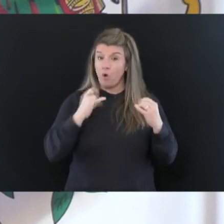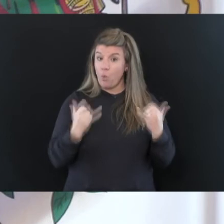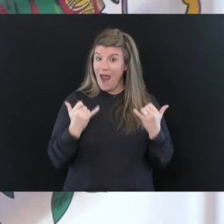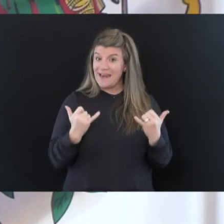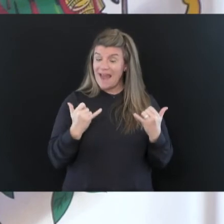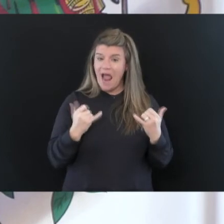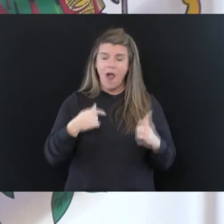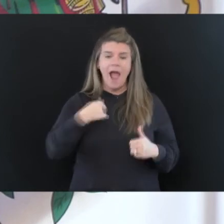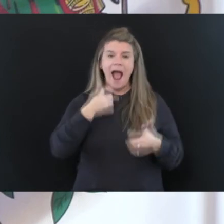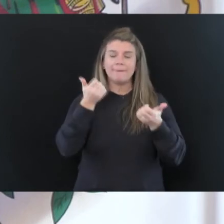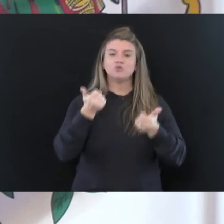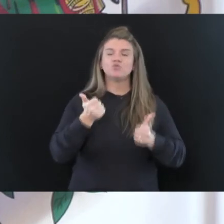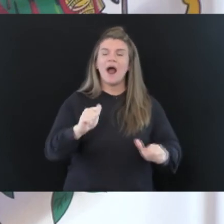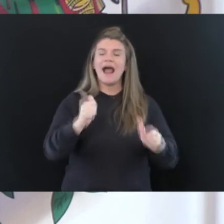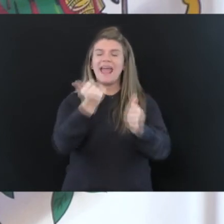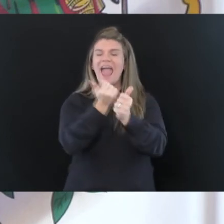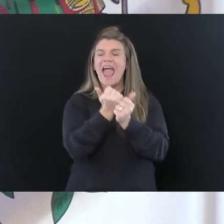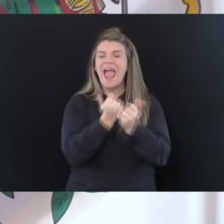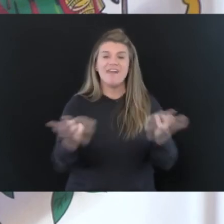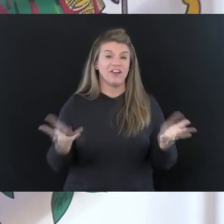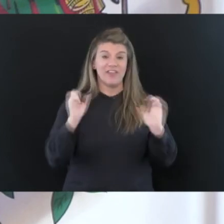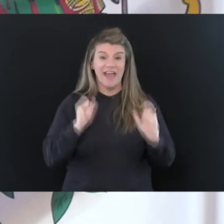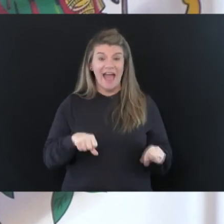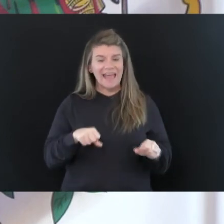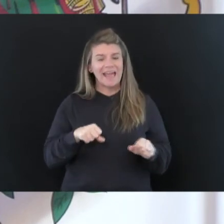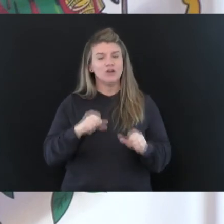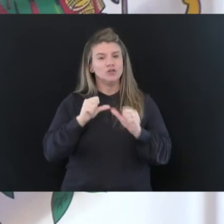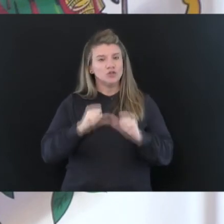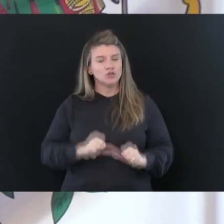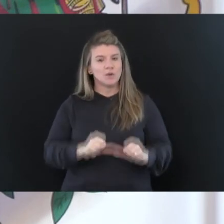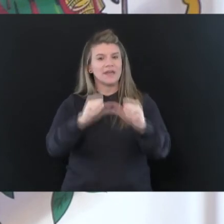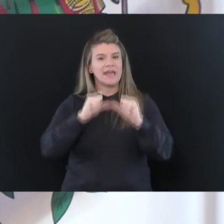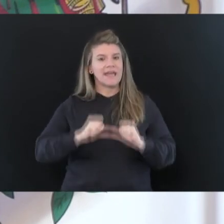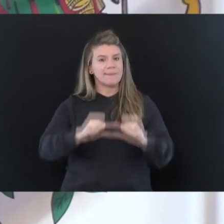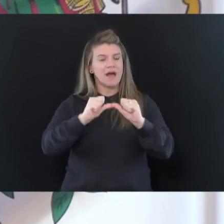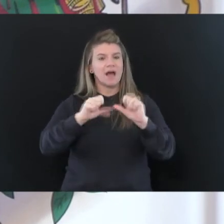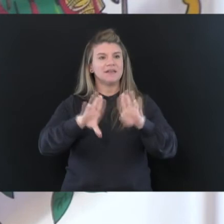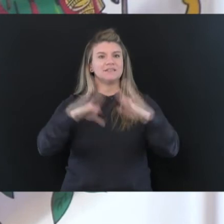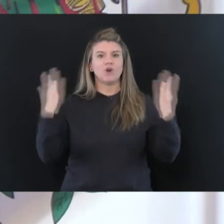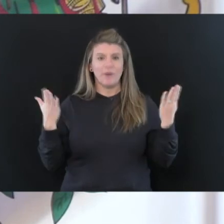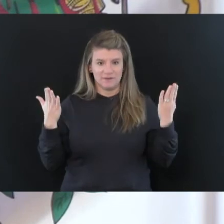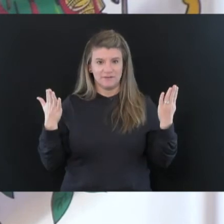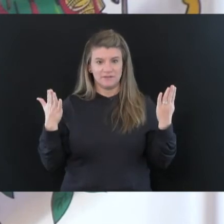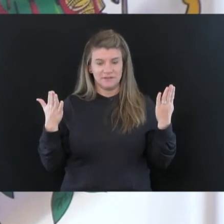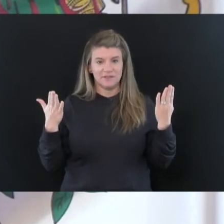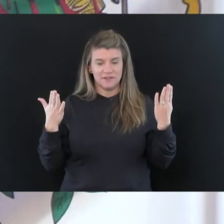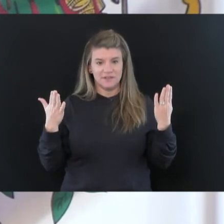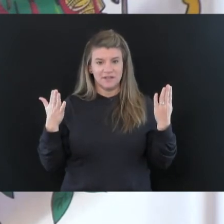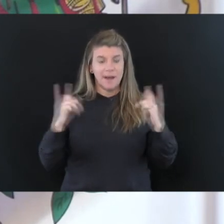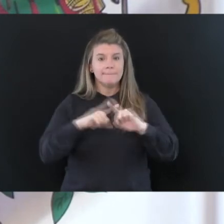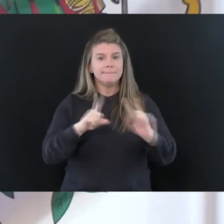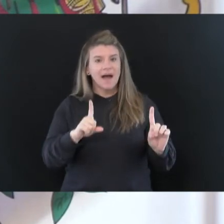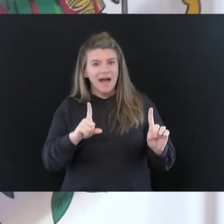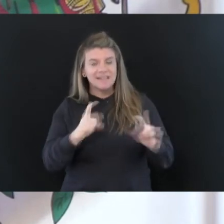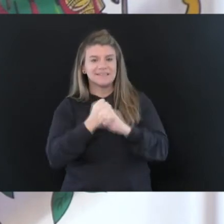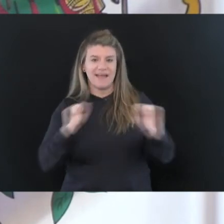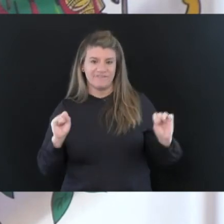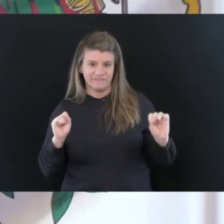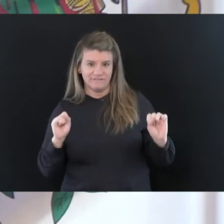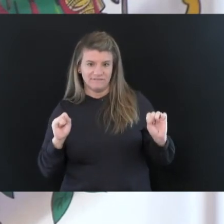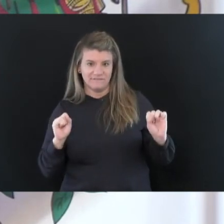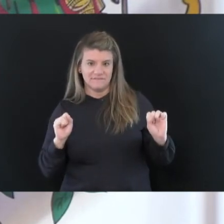am trying with all in me to keep West Virginia open, but keep us absolutely